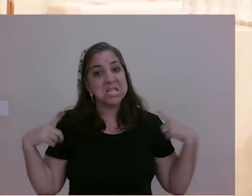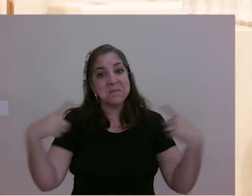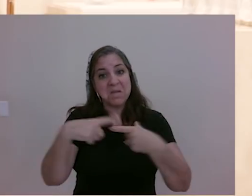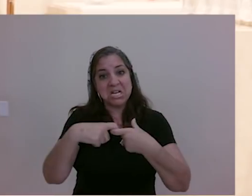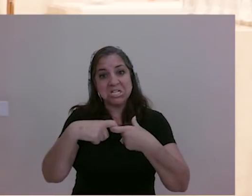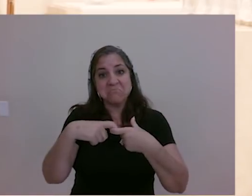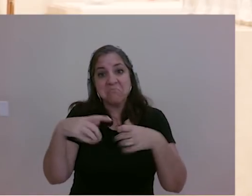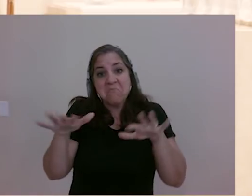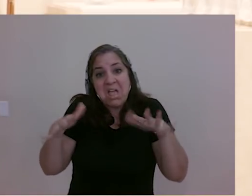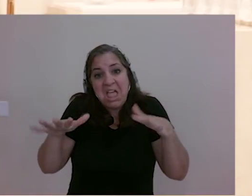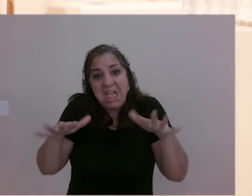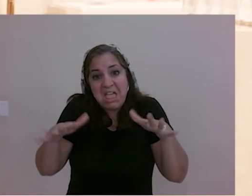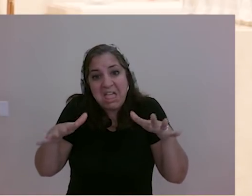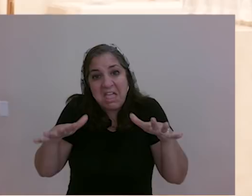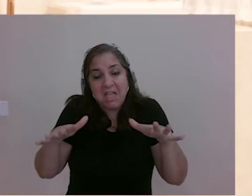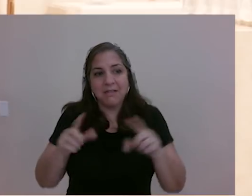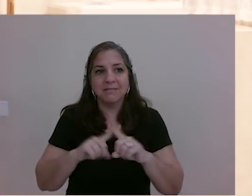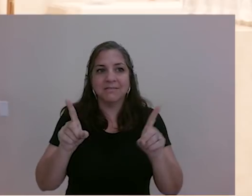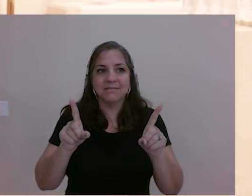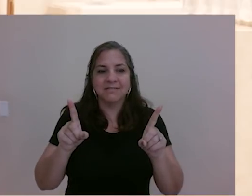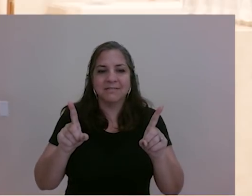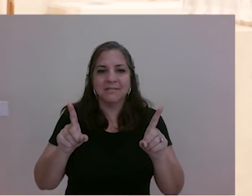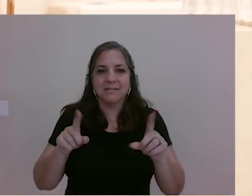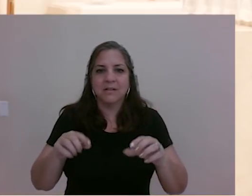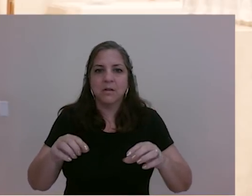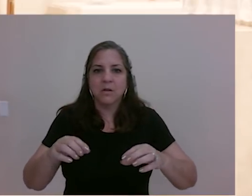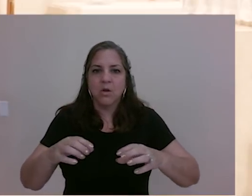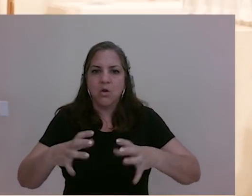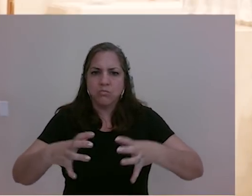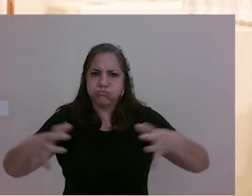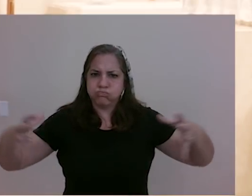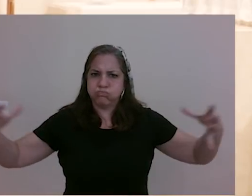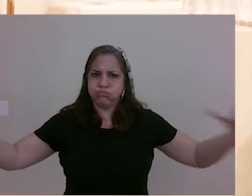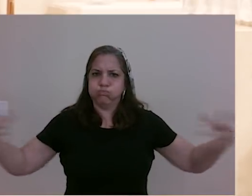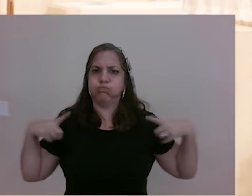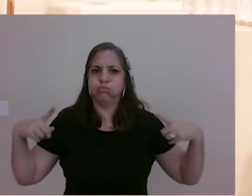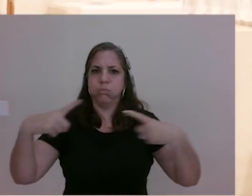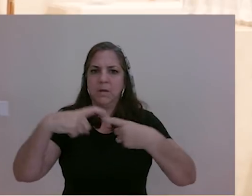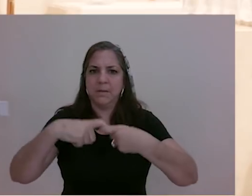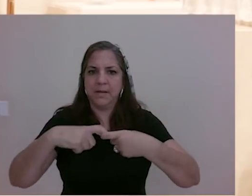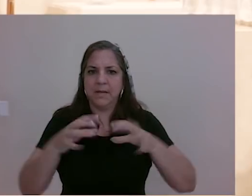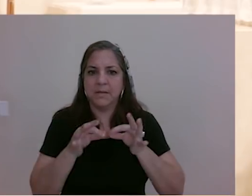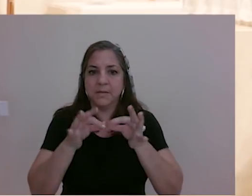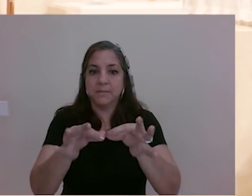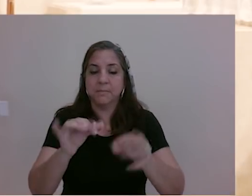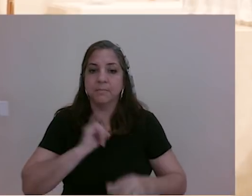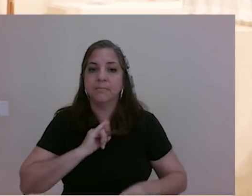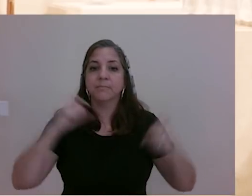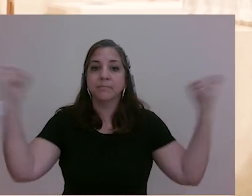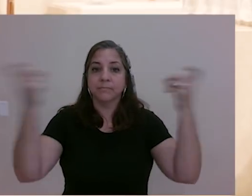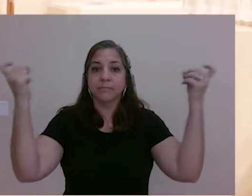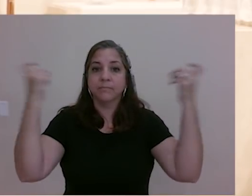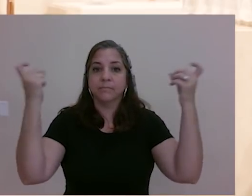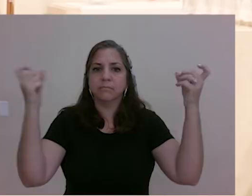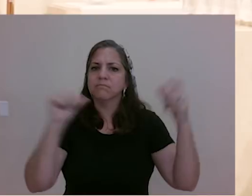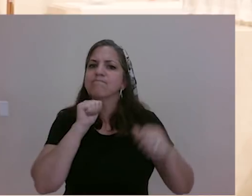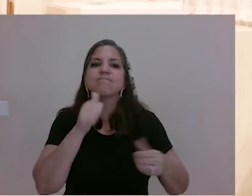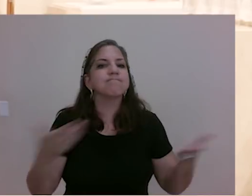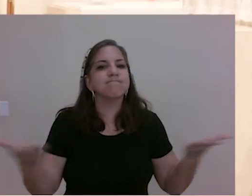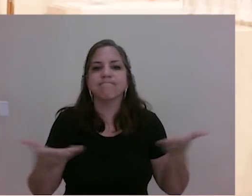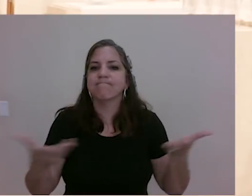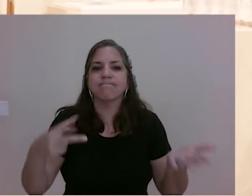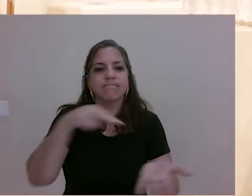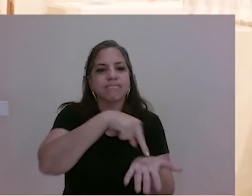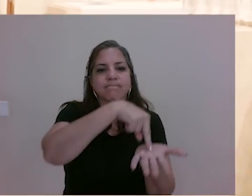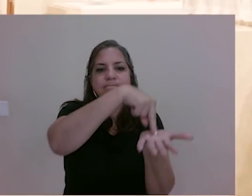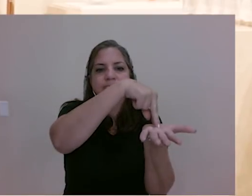My Spanish is... But the largest Spanish Mass I ever celebrated, it wasn't